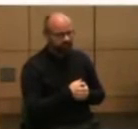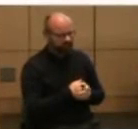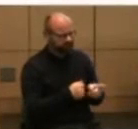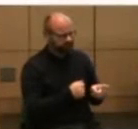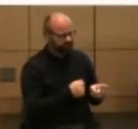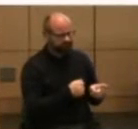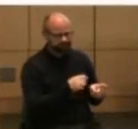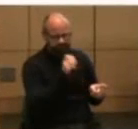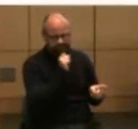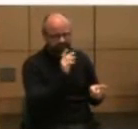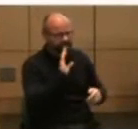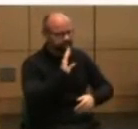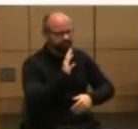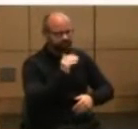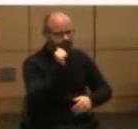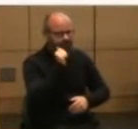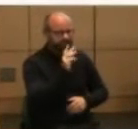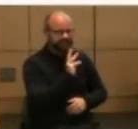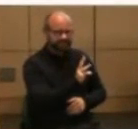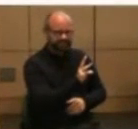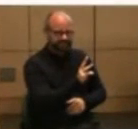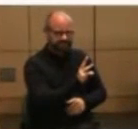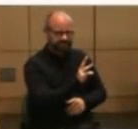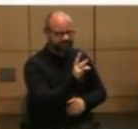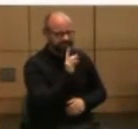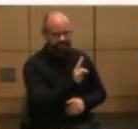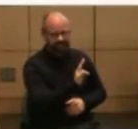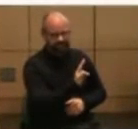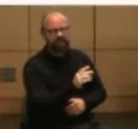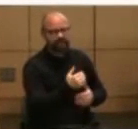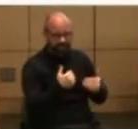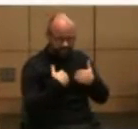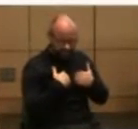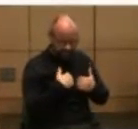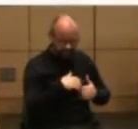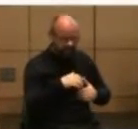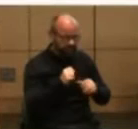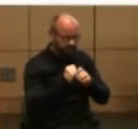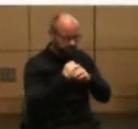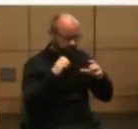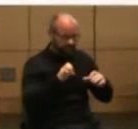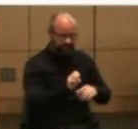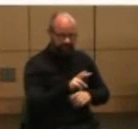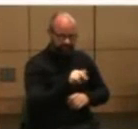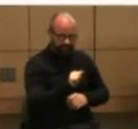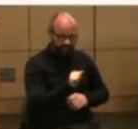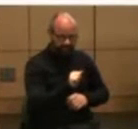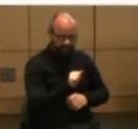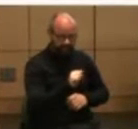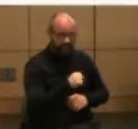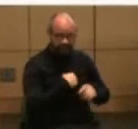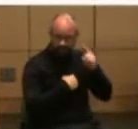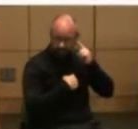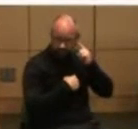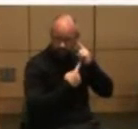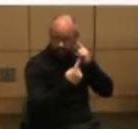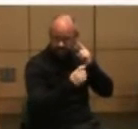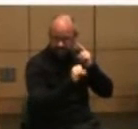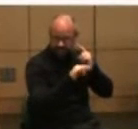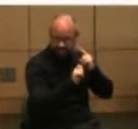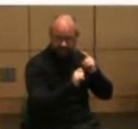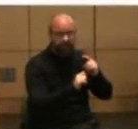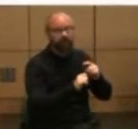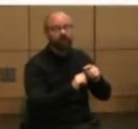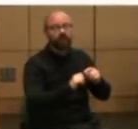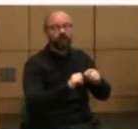7. She had enlarged vestibular aqueducts and also profound hearing loss on one side. And then several years later, I saw her 3-year-old sister who